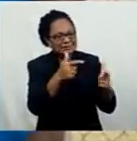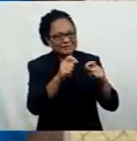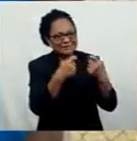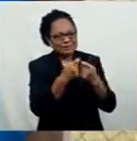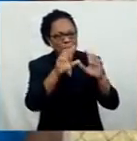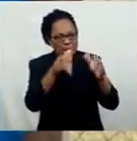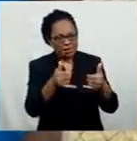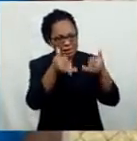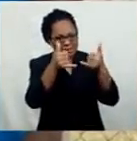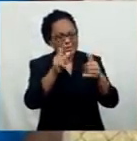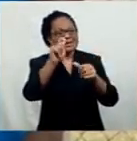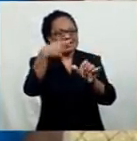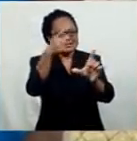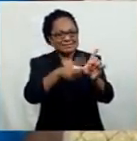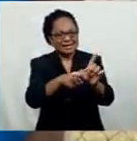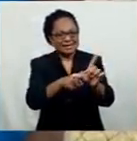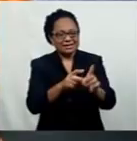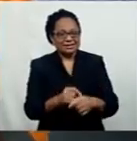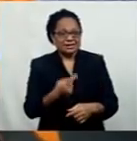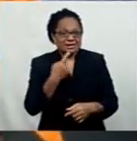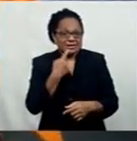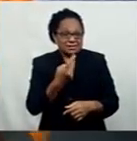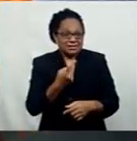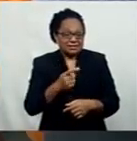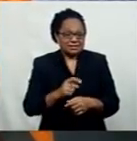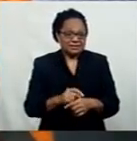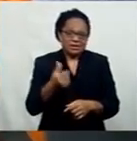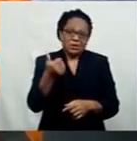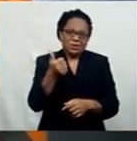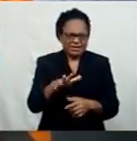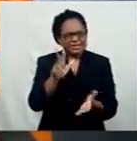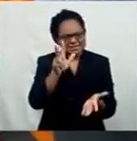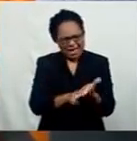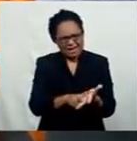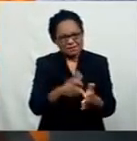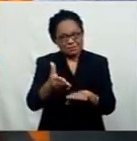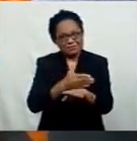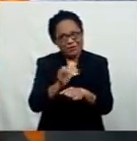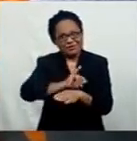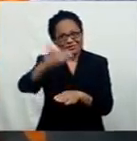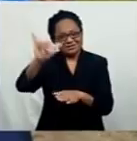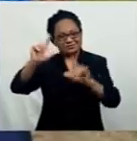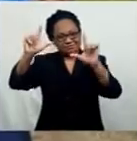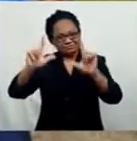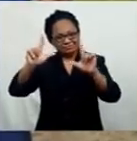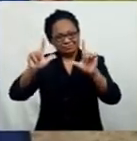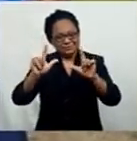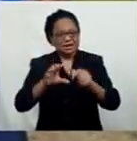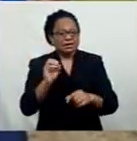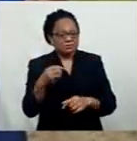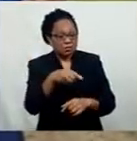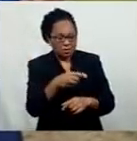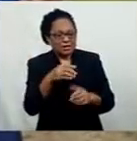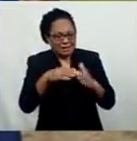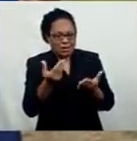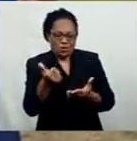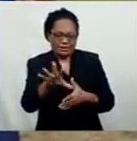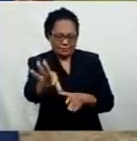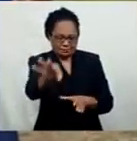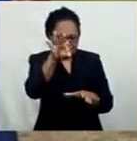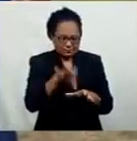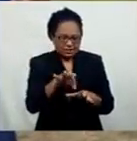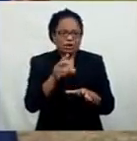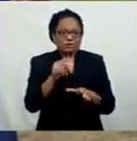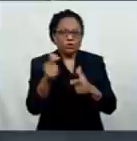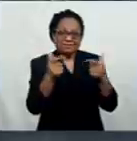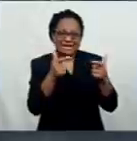Mangala was reported to have signed for Bayern prior to the Tokyo Olympic Games. He says he's been drafted to the national side by Fiji Rugby